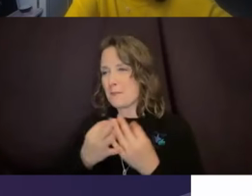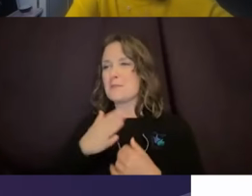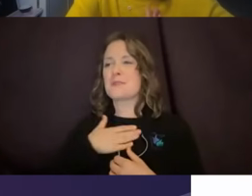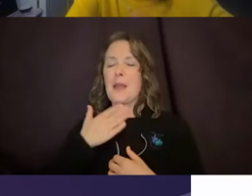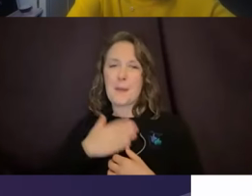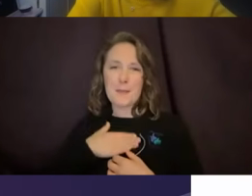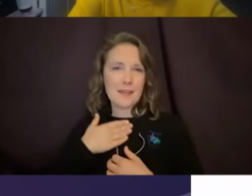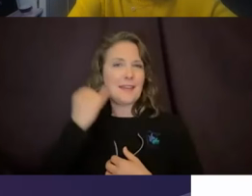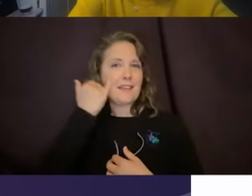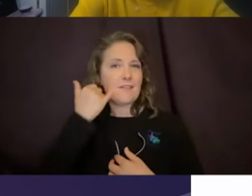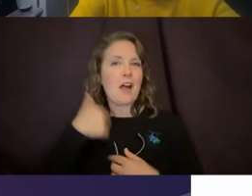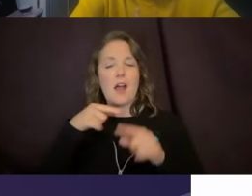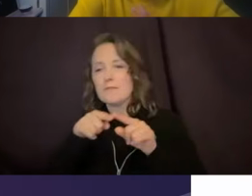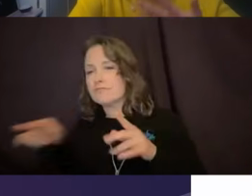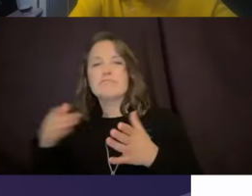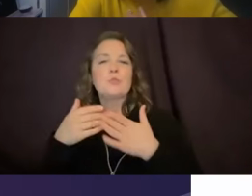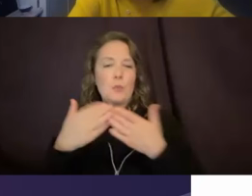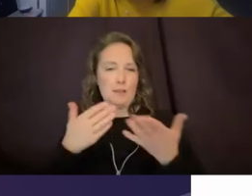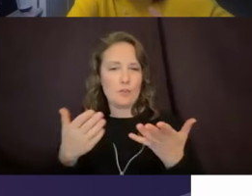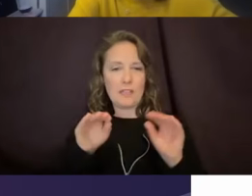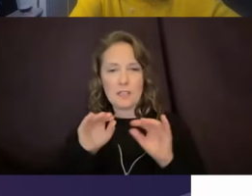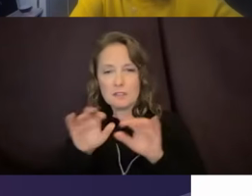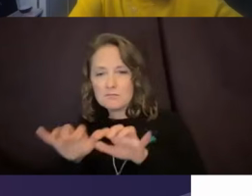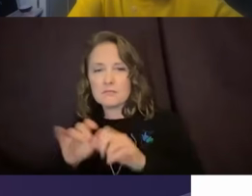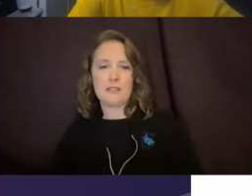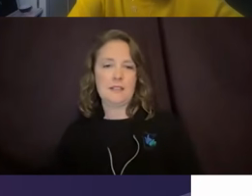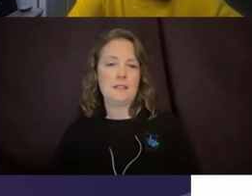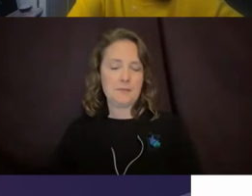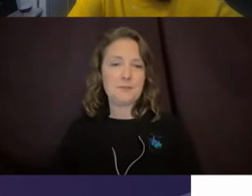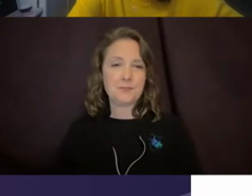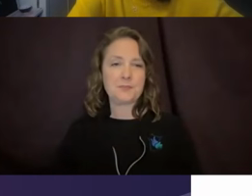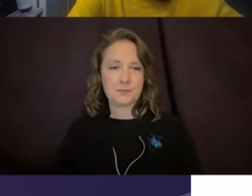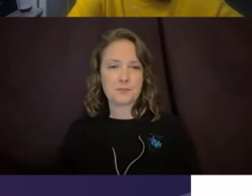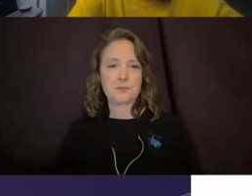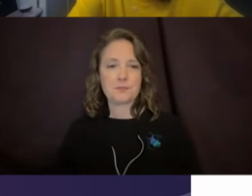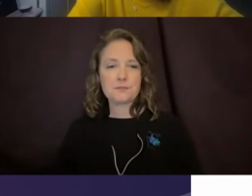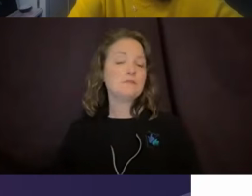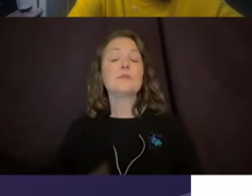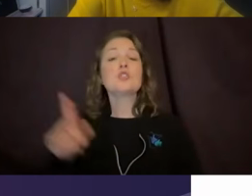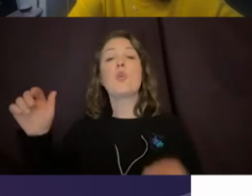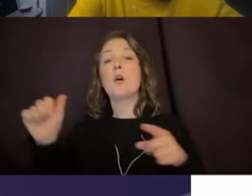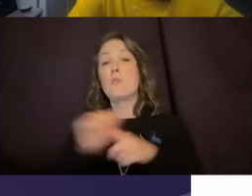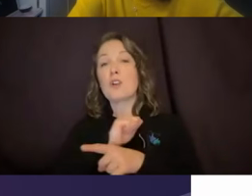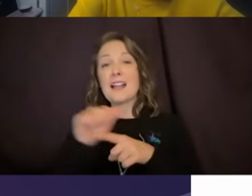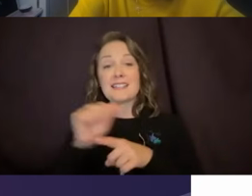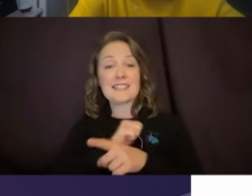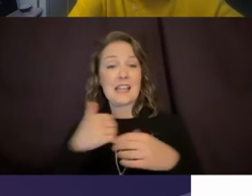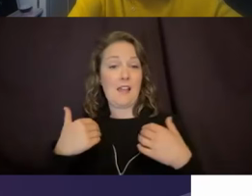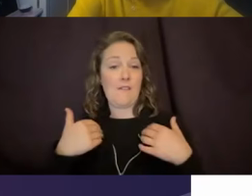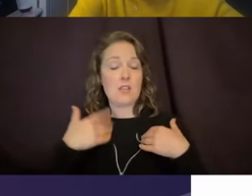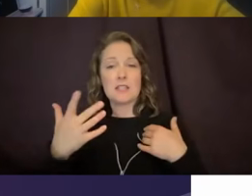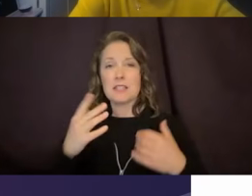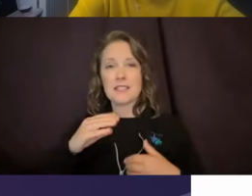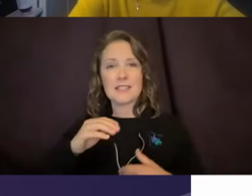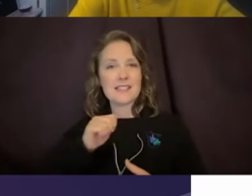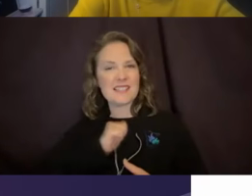good at this, or something that makes me unique is fill in the blank. And kind of practicing having these self-esteem